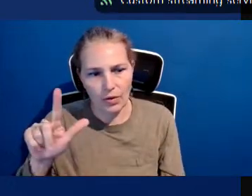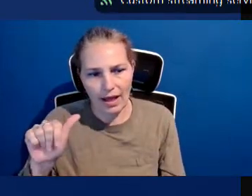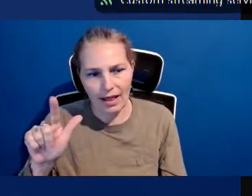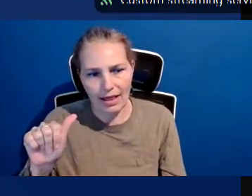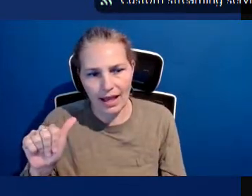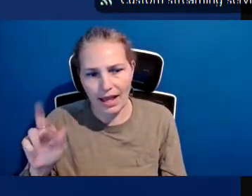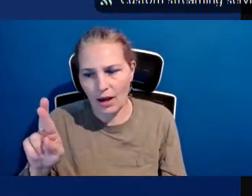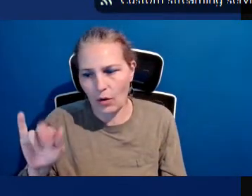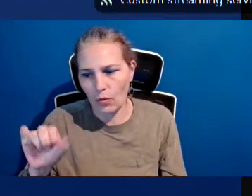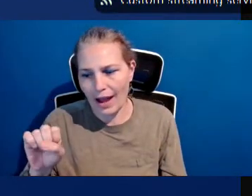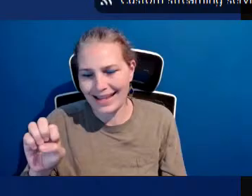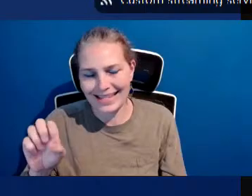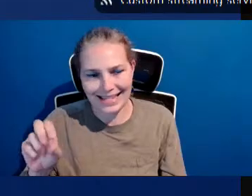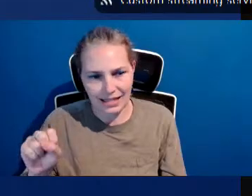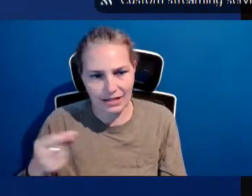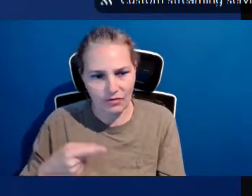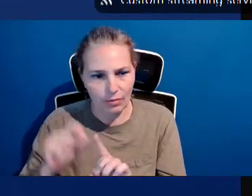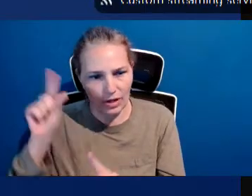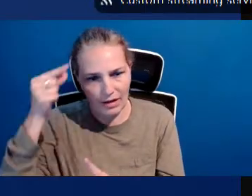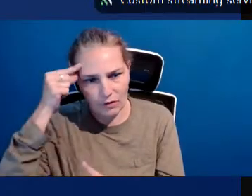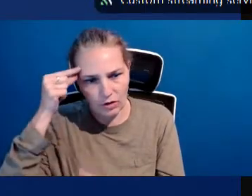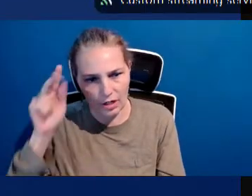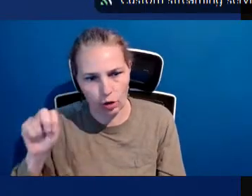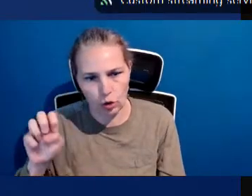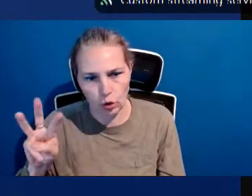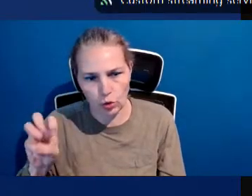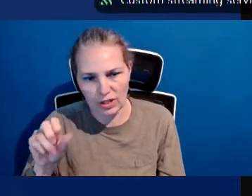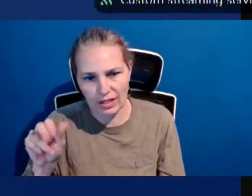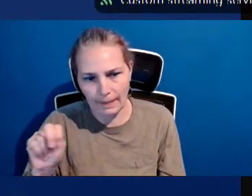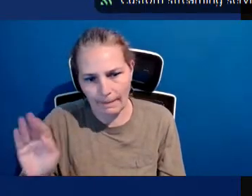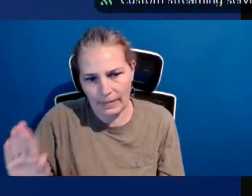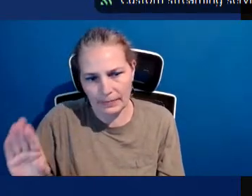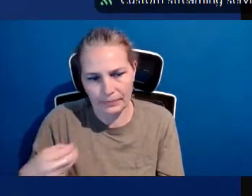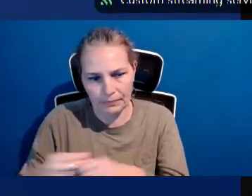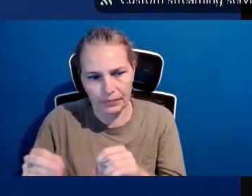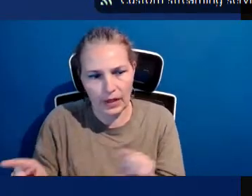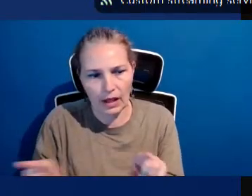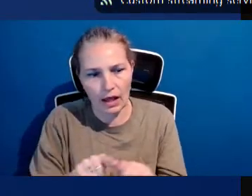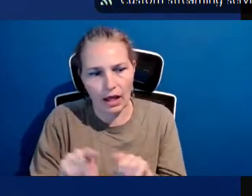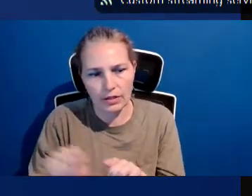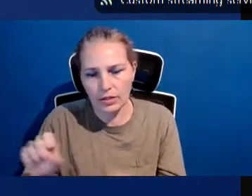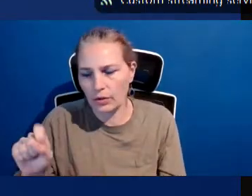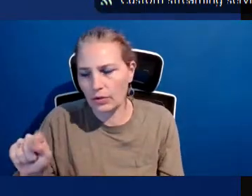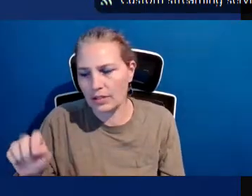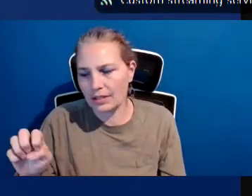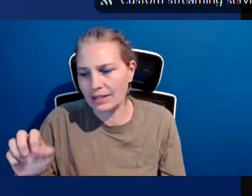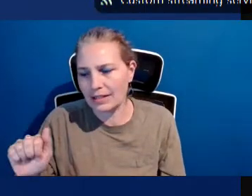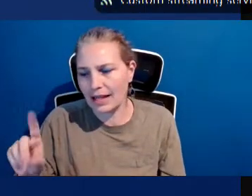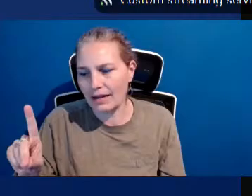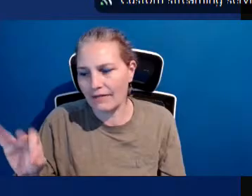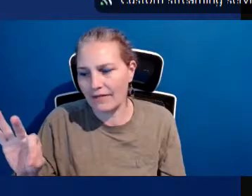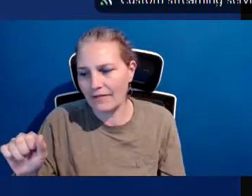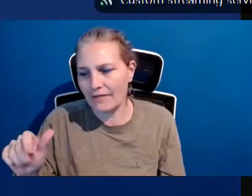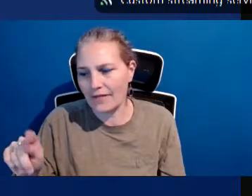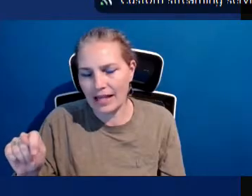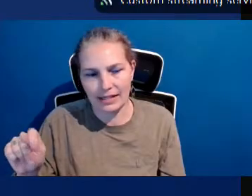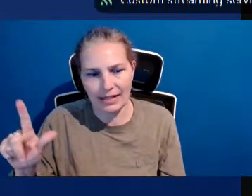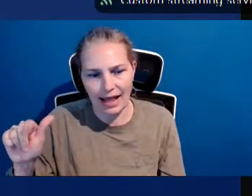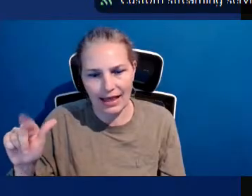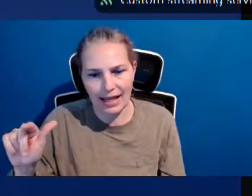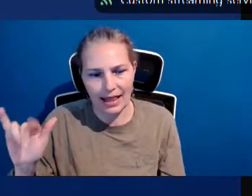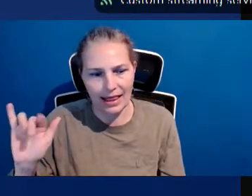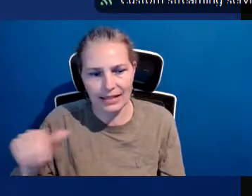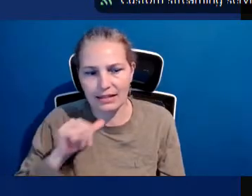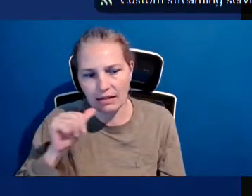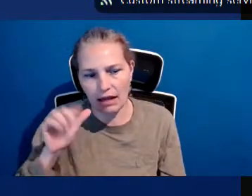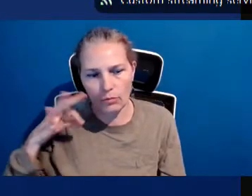The governor's office is also directly involved, and Steadfast LA, the nonprofit organization, is involved as